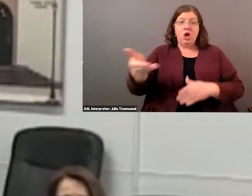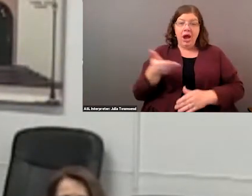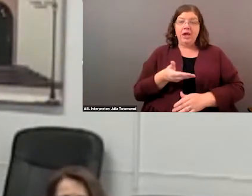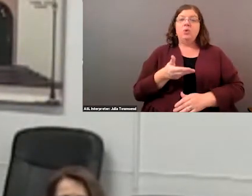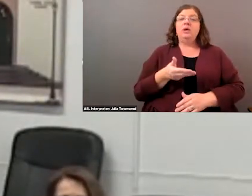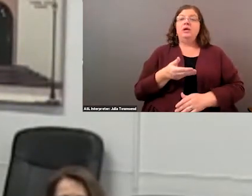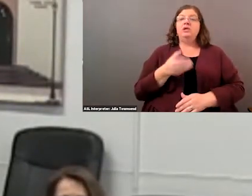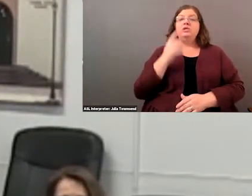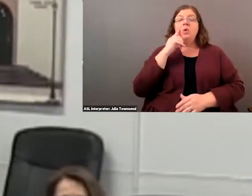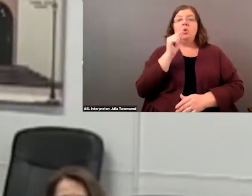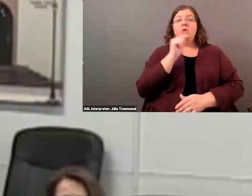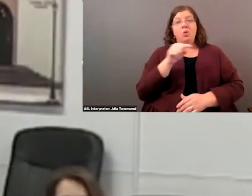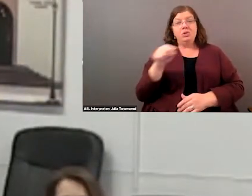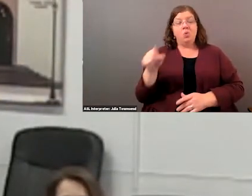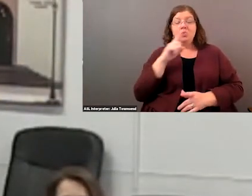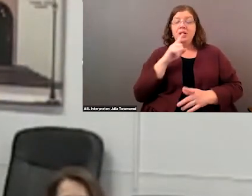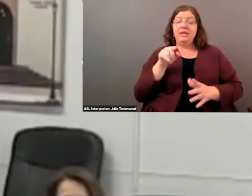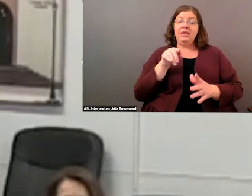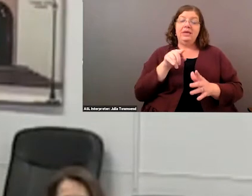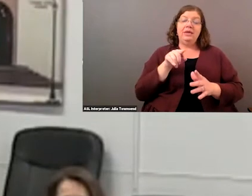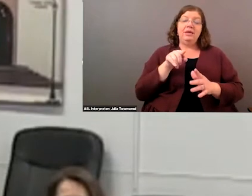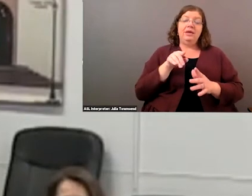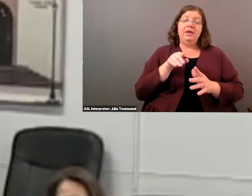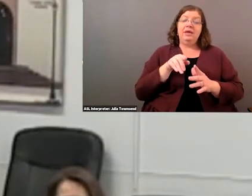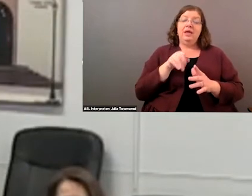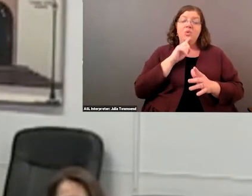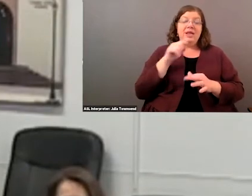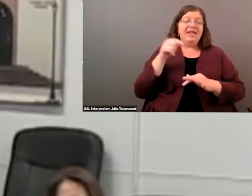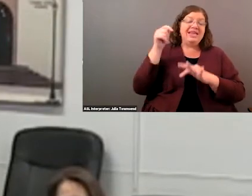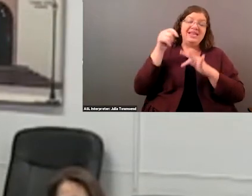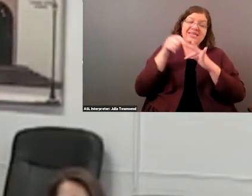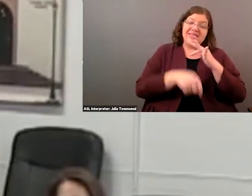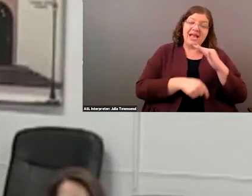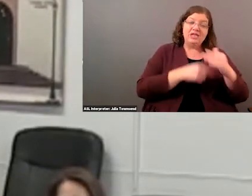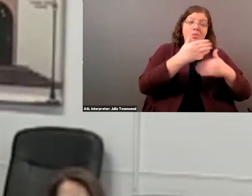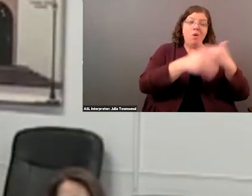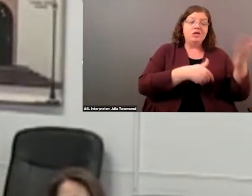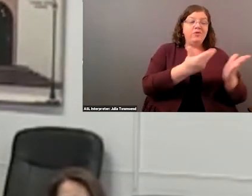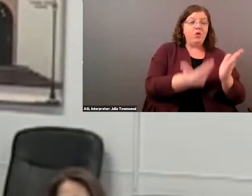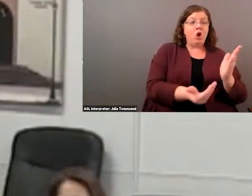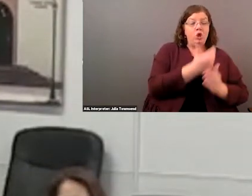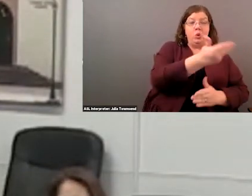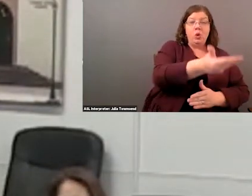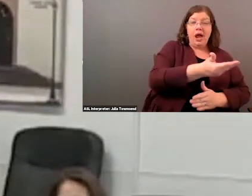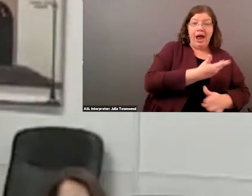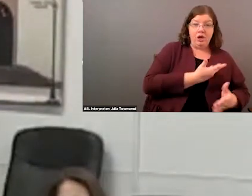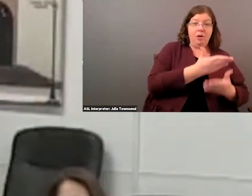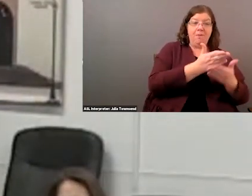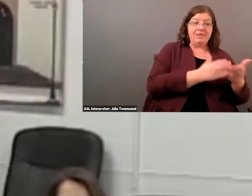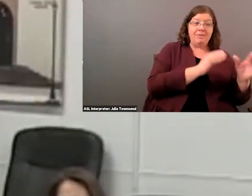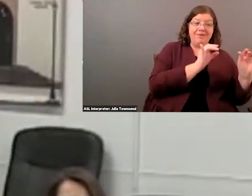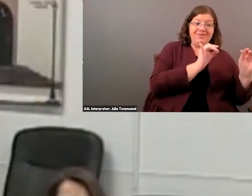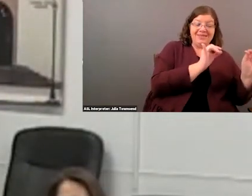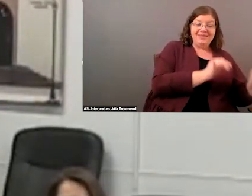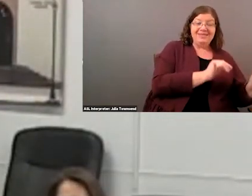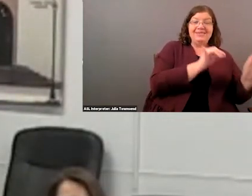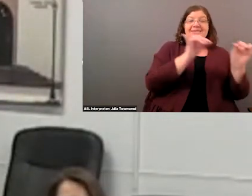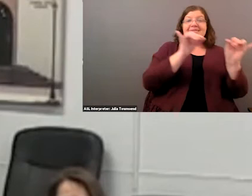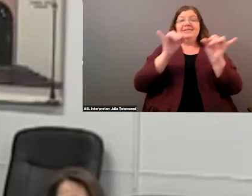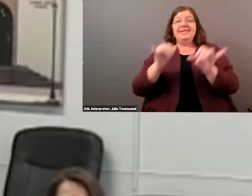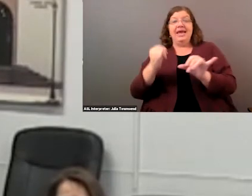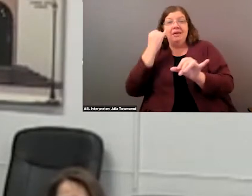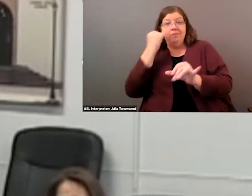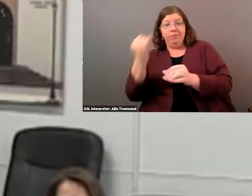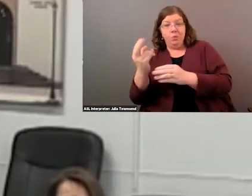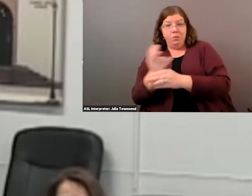those same tenets will be used when we're hiring people into our TOSA positions.